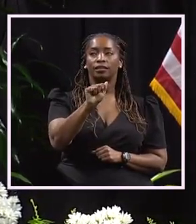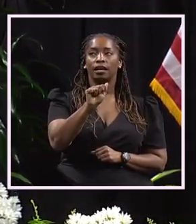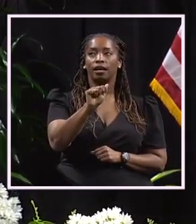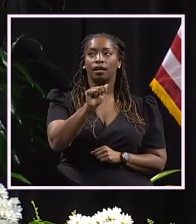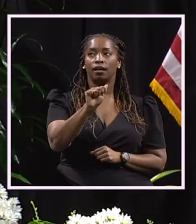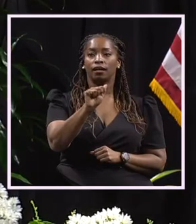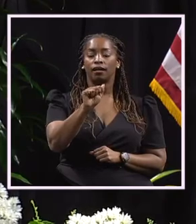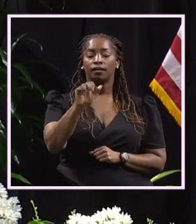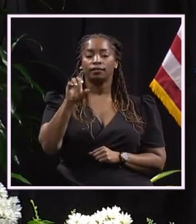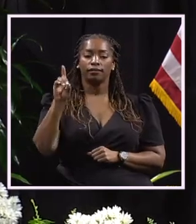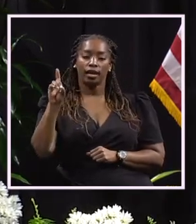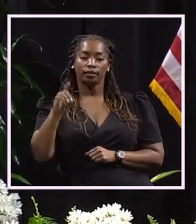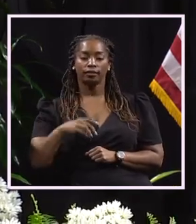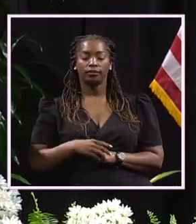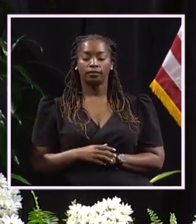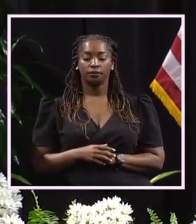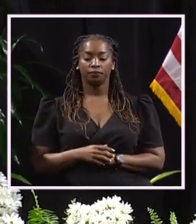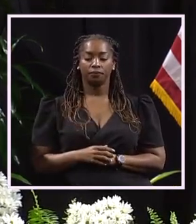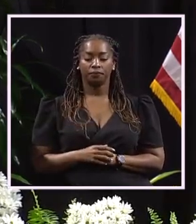Almendares.